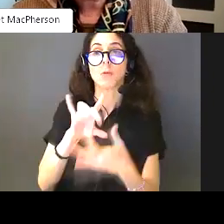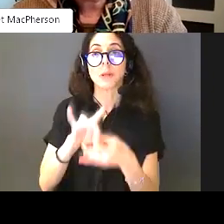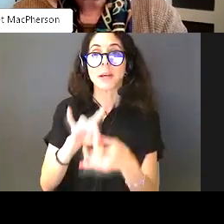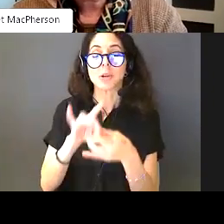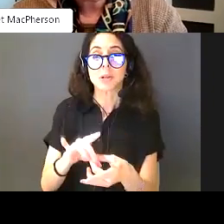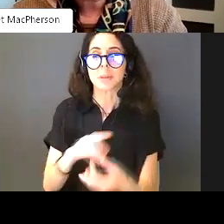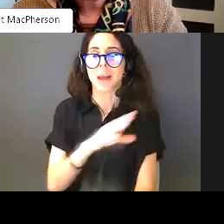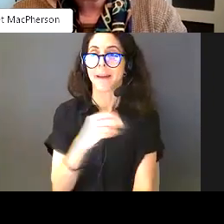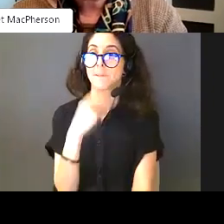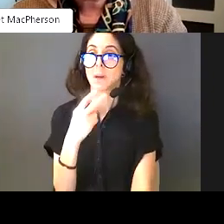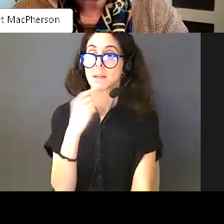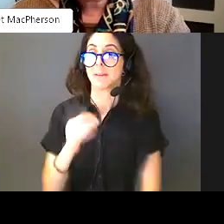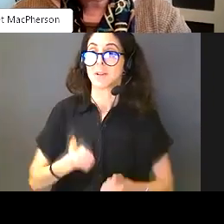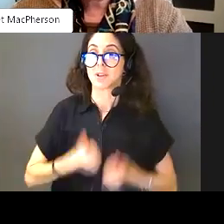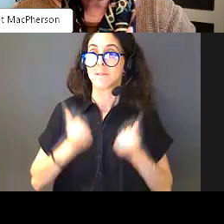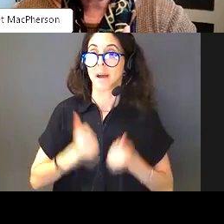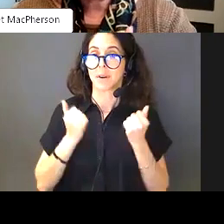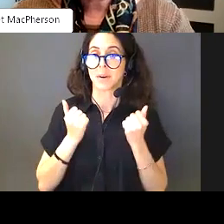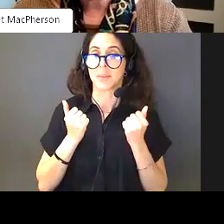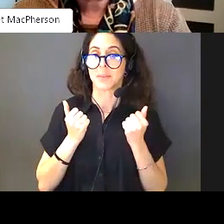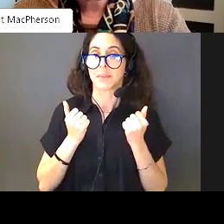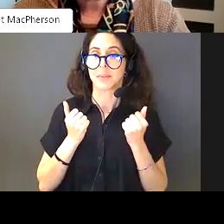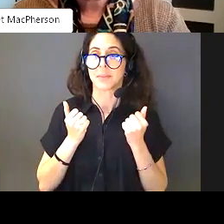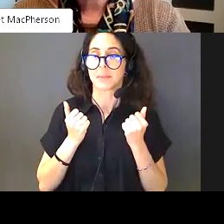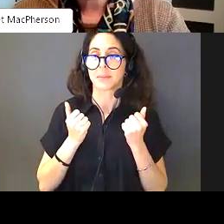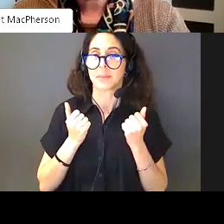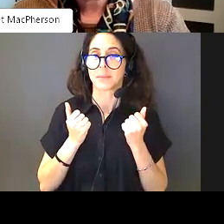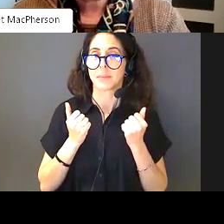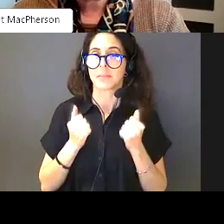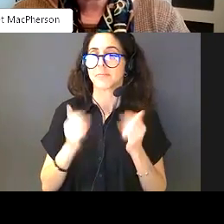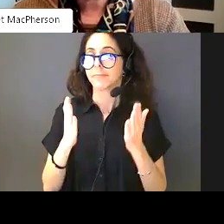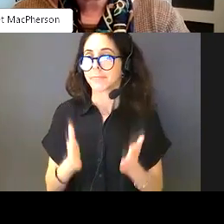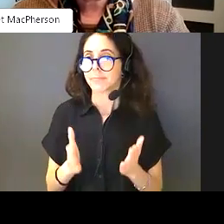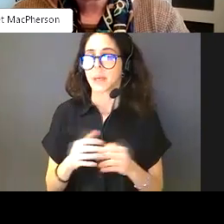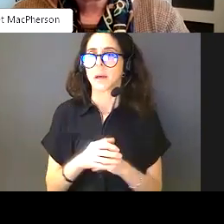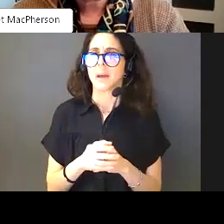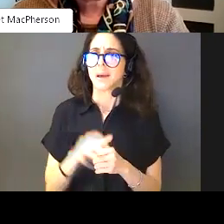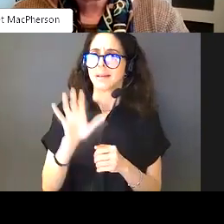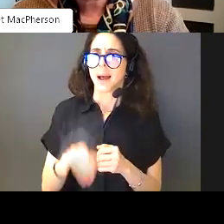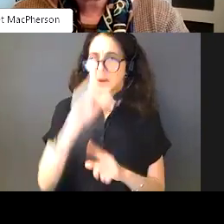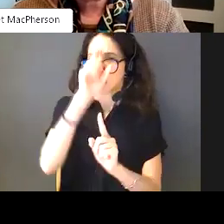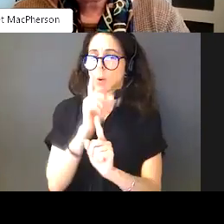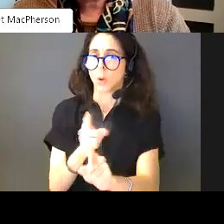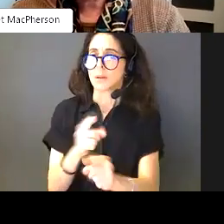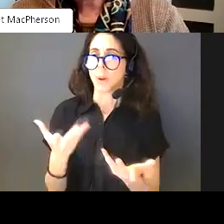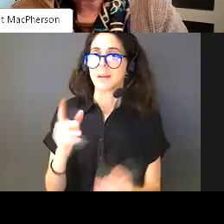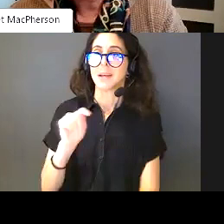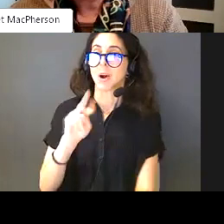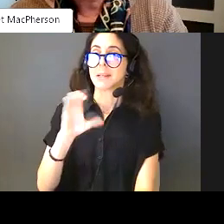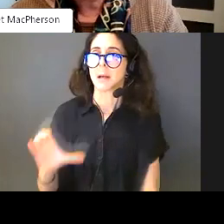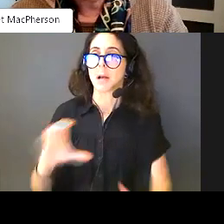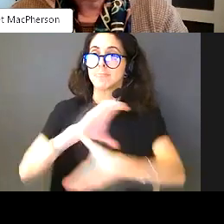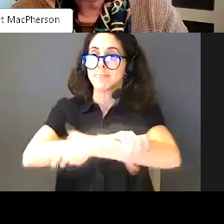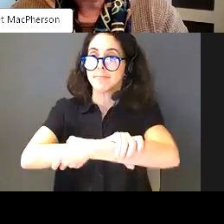of survivor victims. It's been called, it's a way for us to take a step toward truth and reconciliation with this